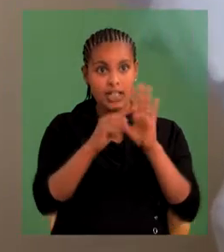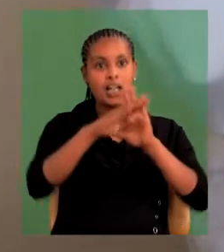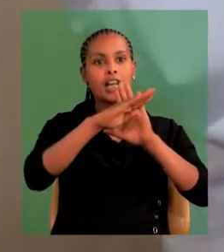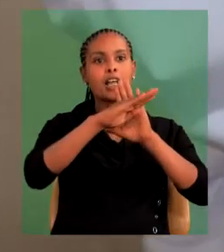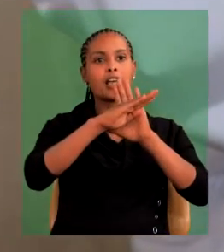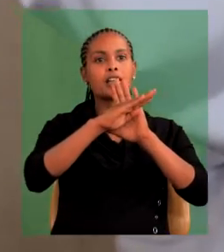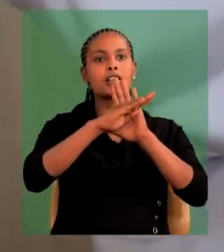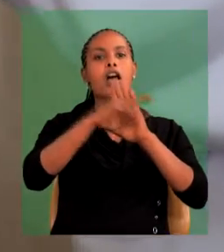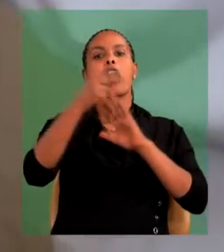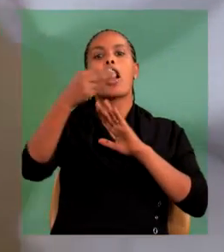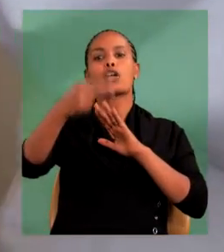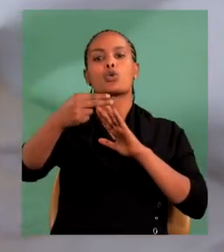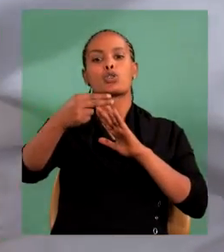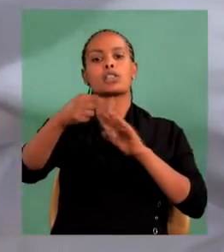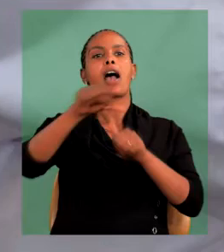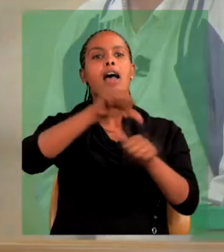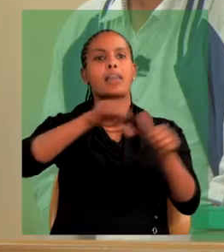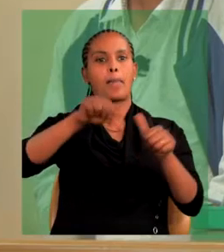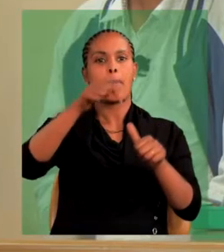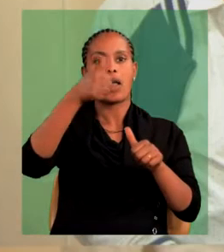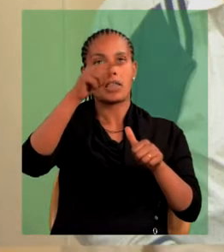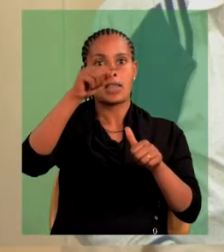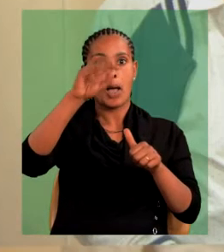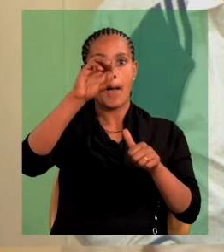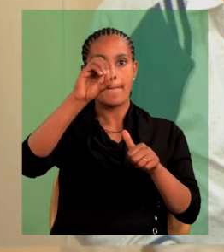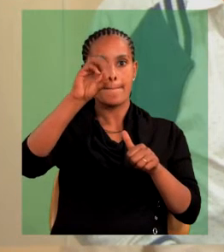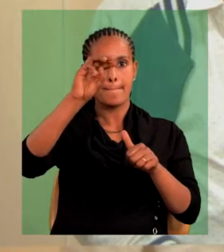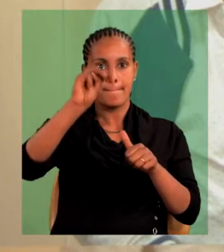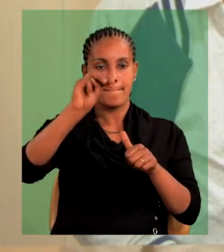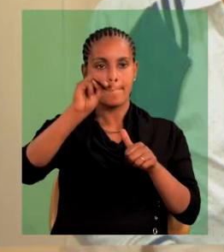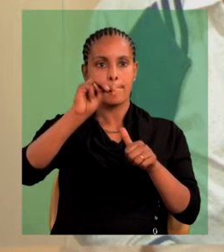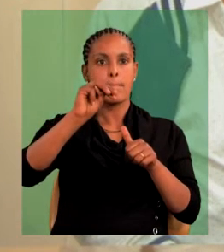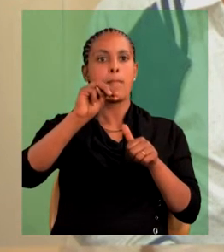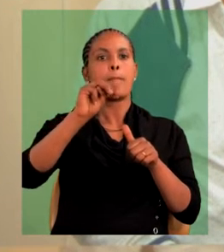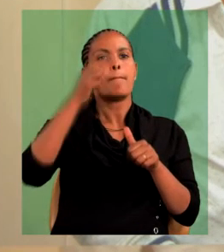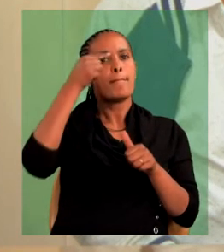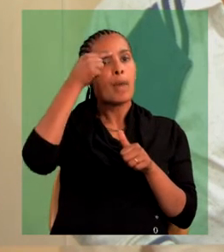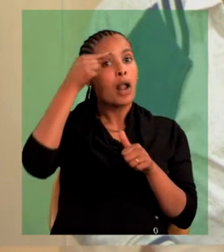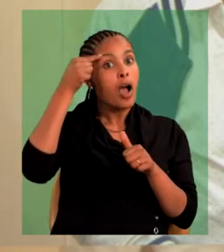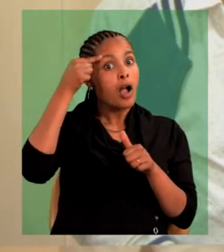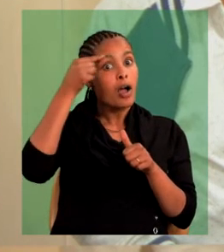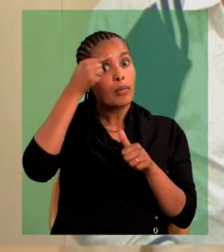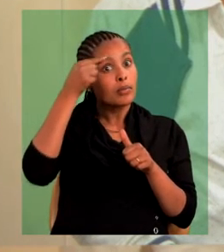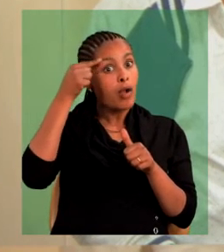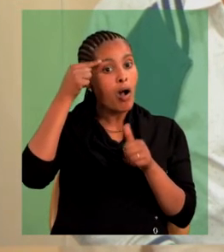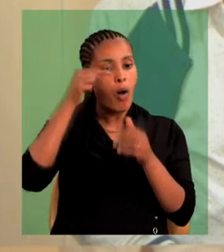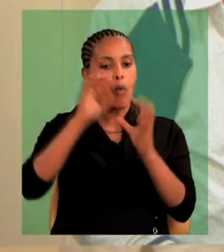represent hydrogen atom. The black ball in the middle